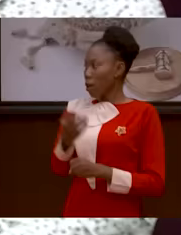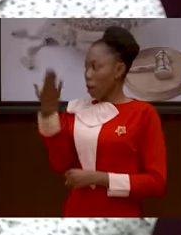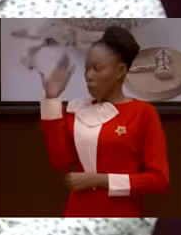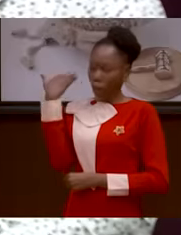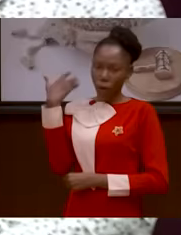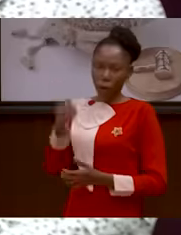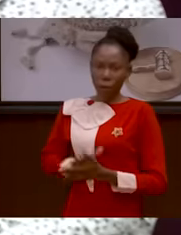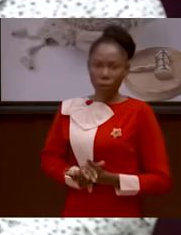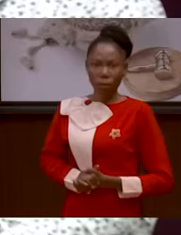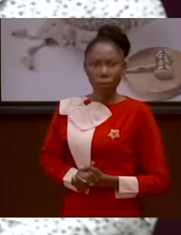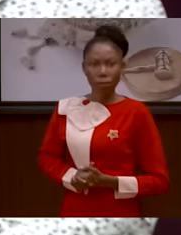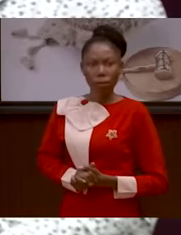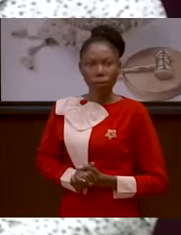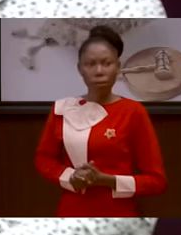Yes.